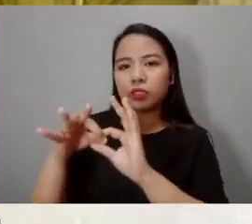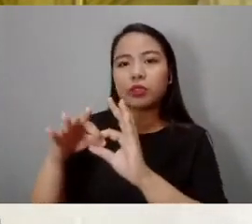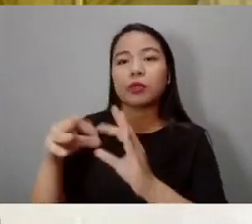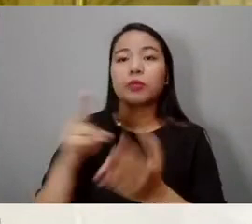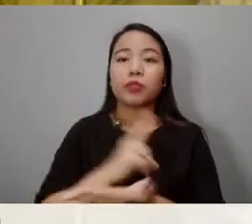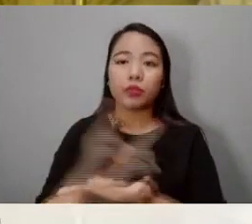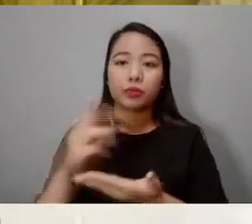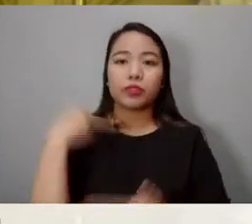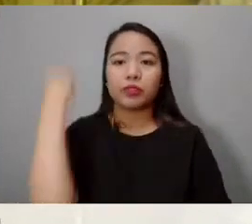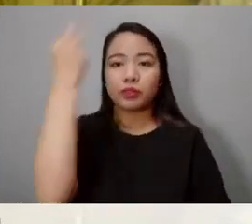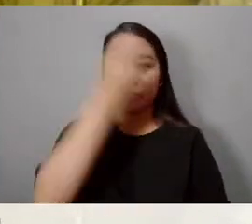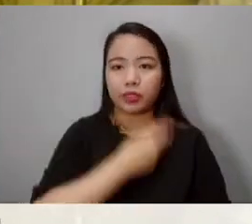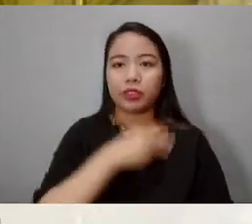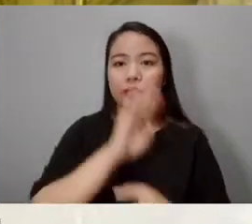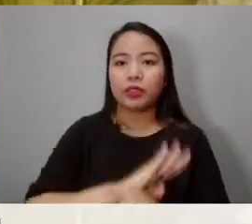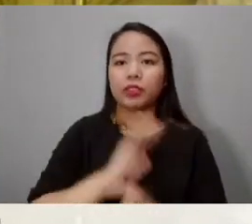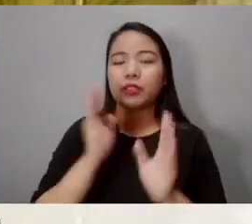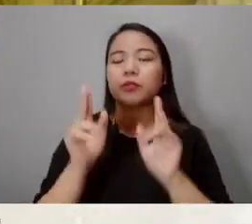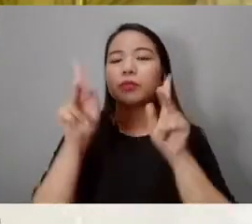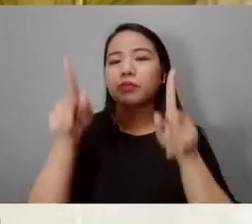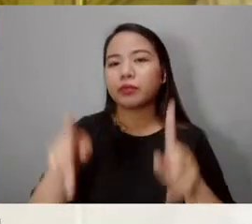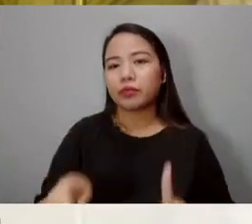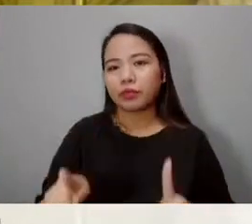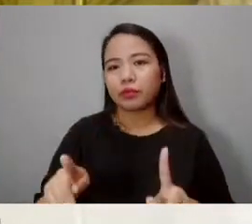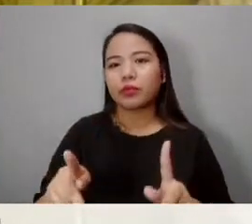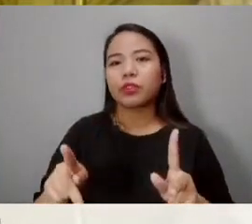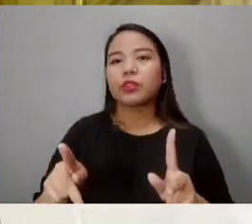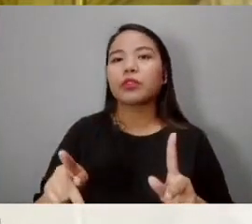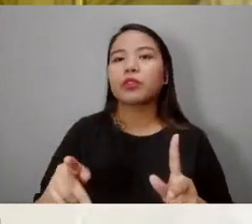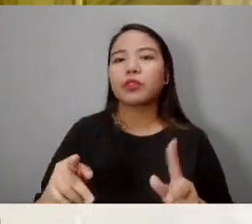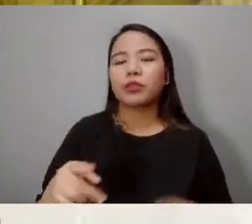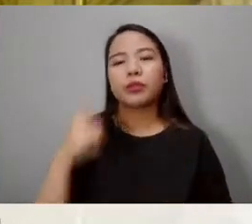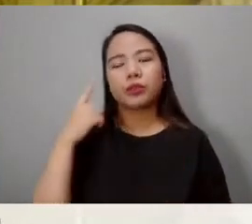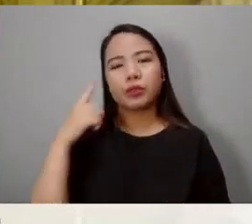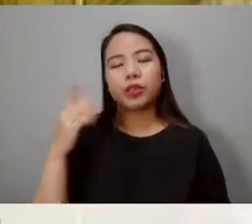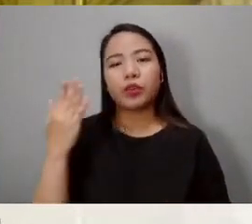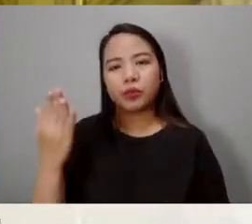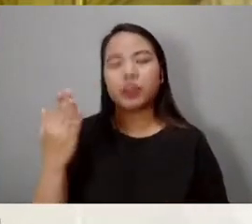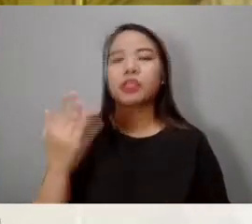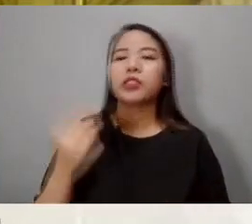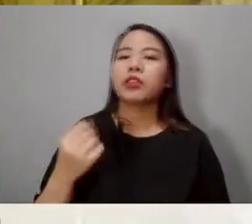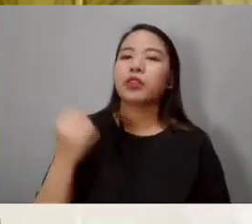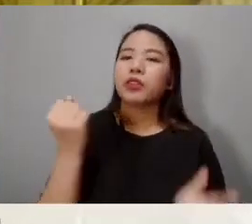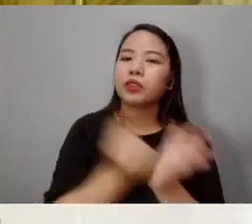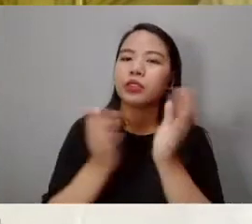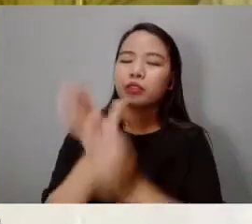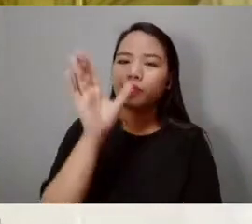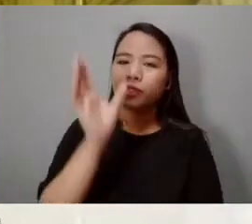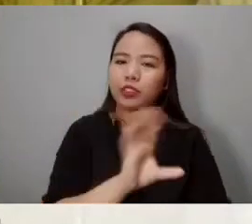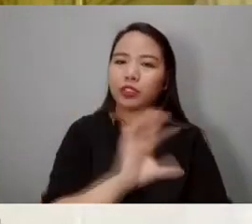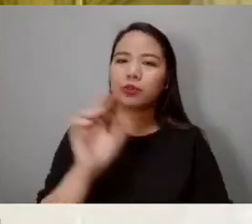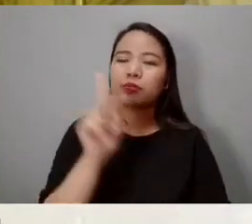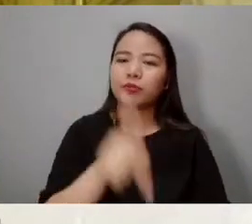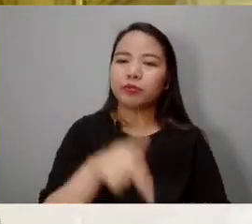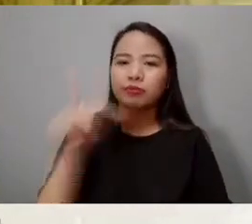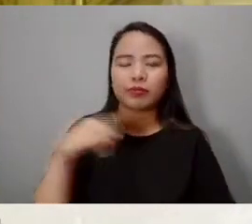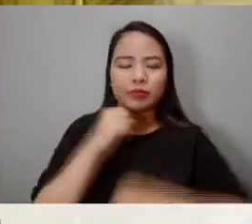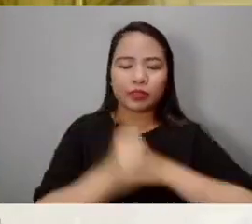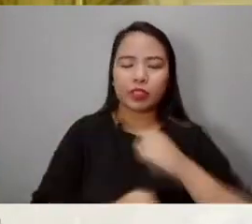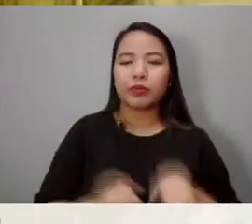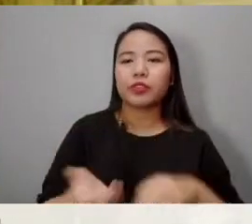and became man. For our sake he was crucified under Pontius Pilate. He suffered death and was